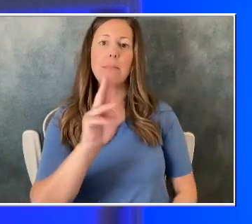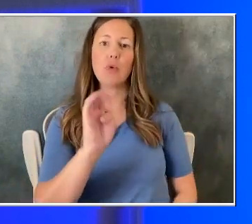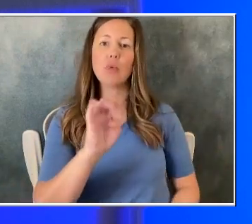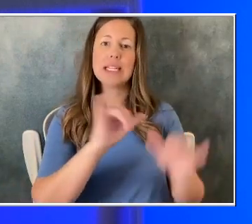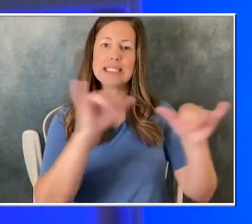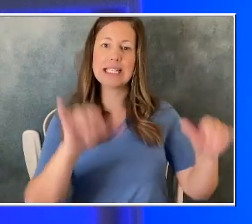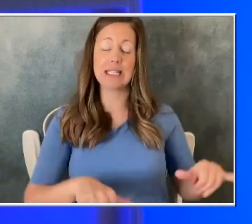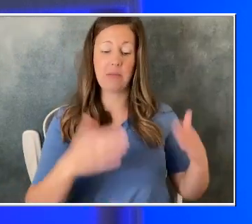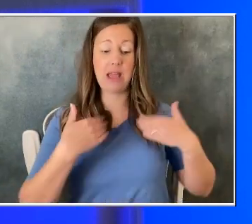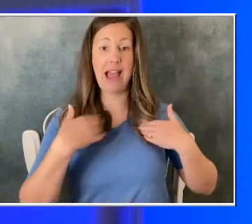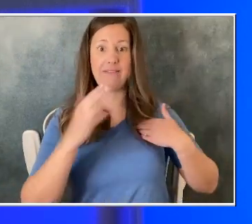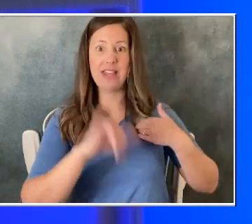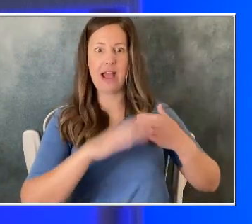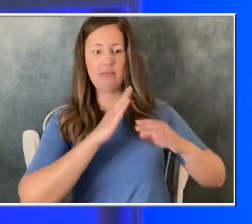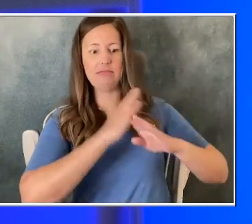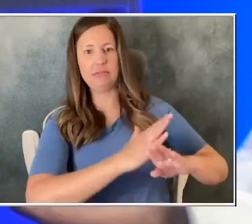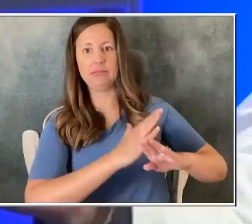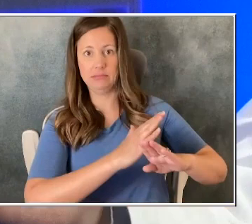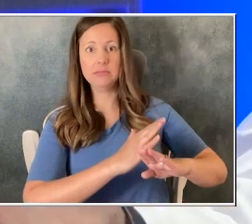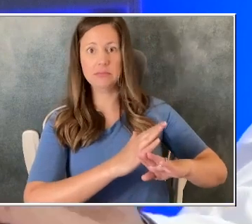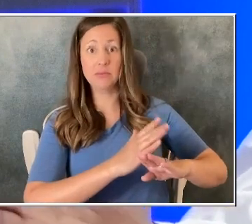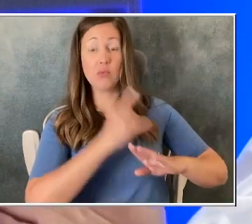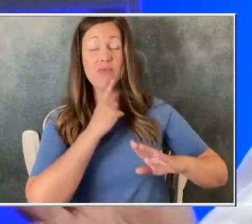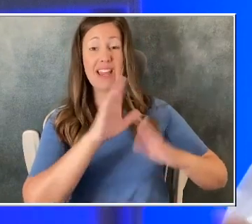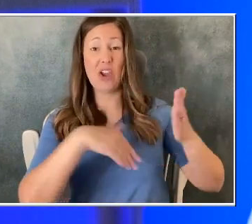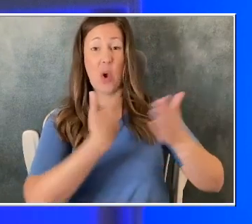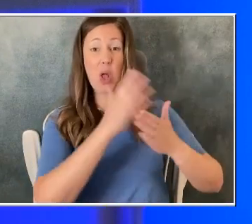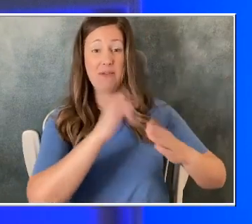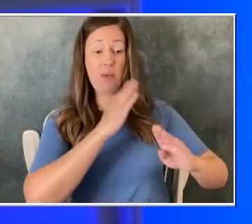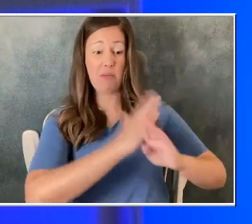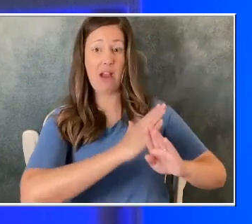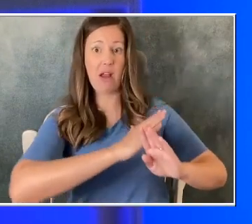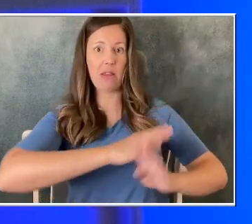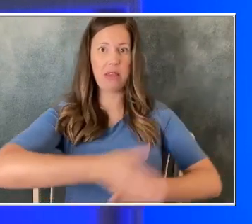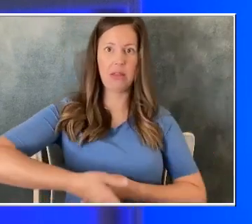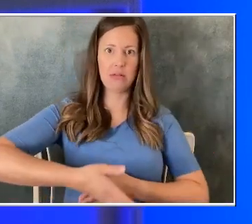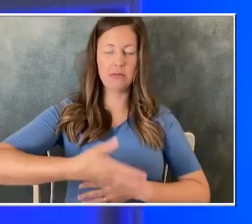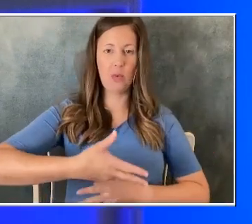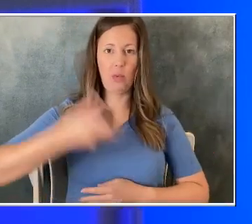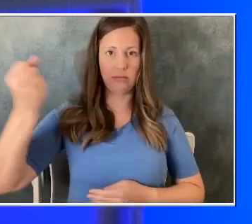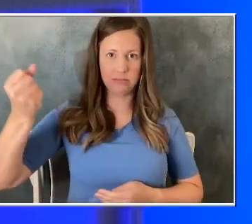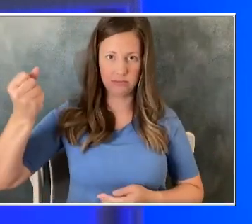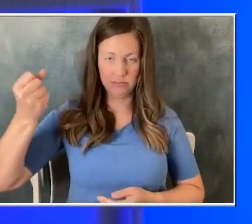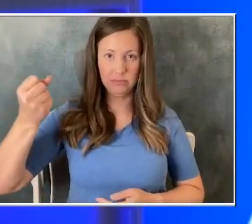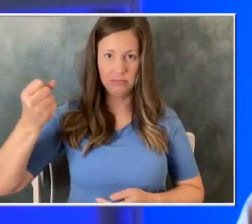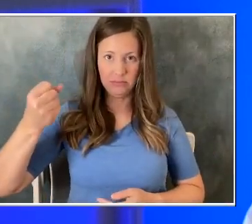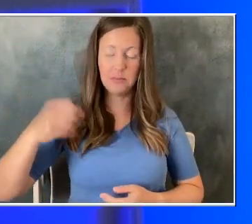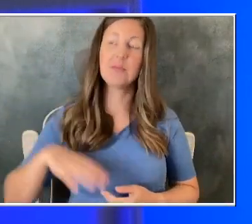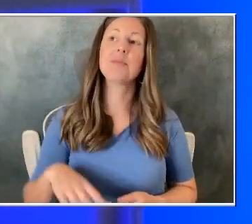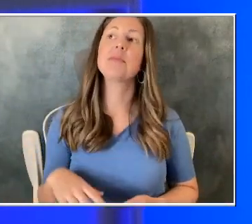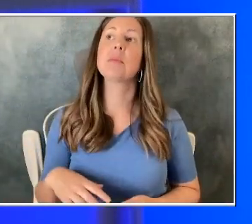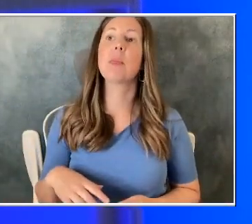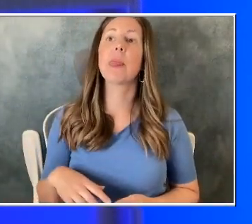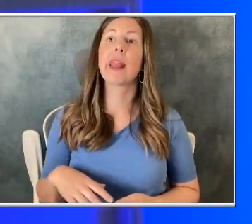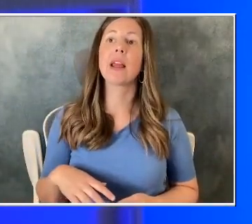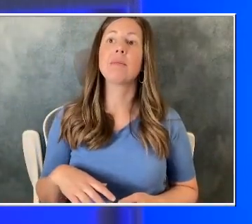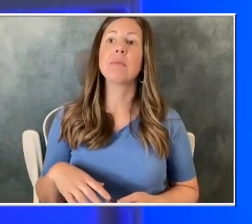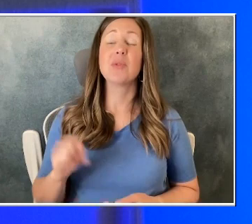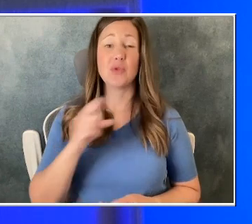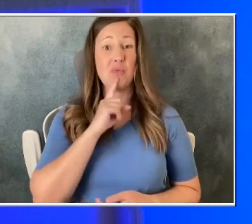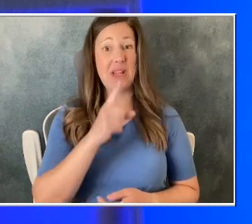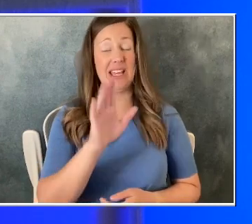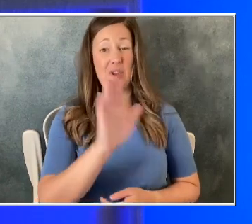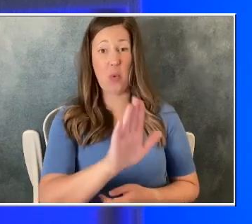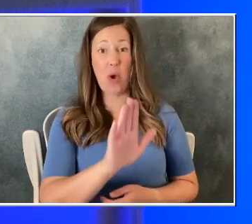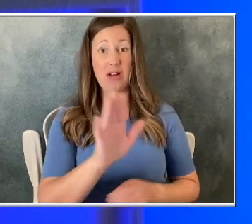signs and yield signs. It basically takes those all away. And not all, but takes the major ones away, and so your immune system can just